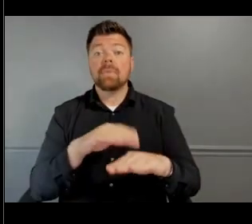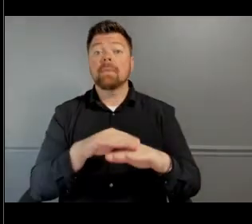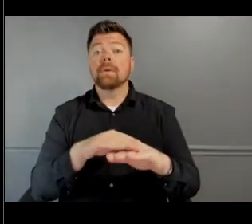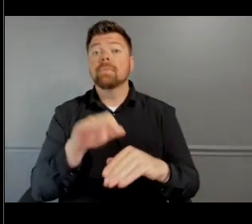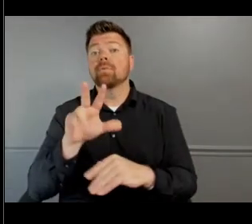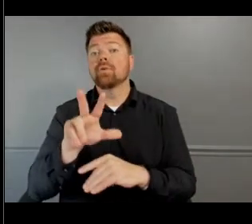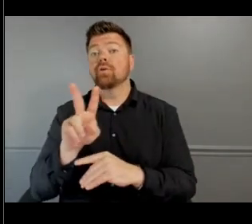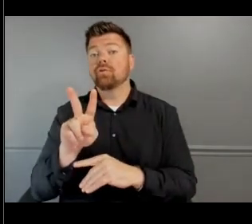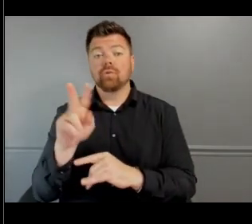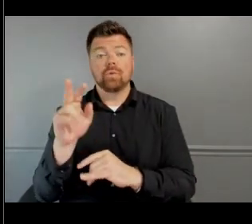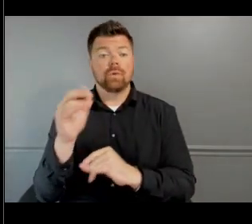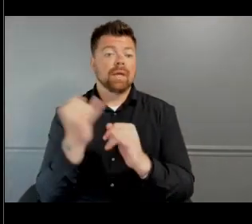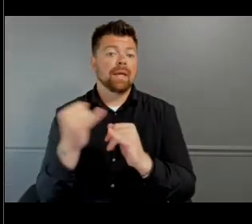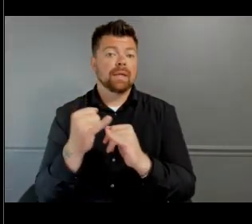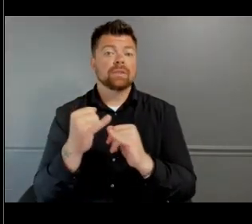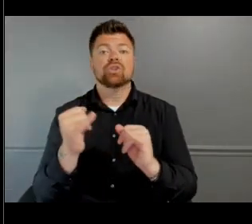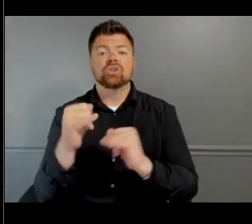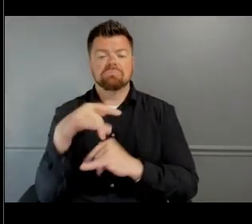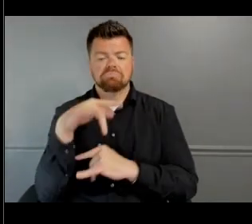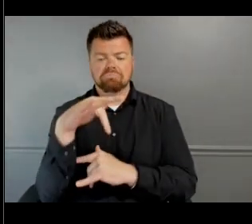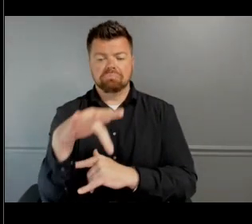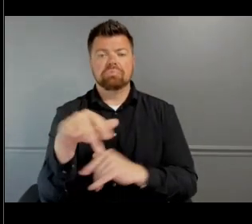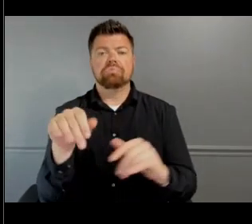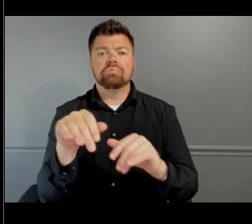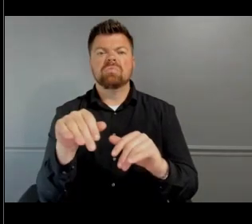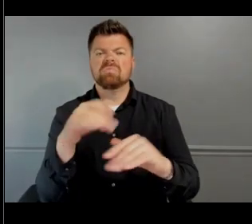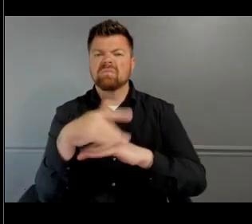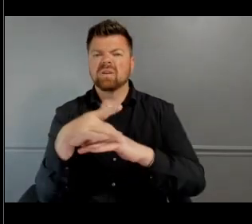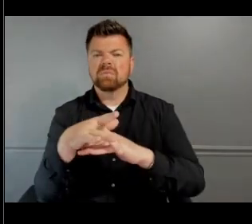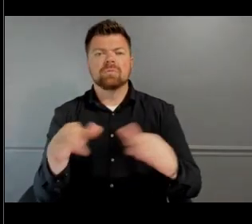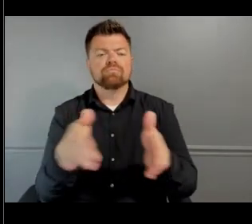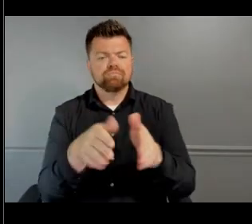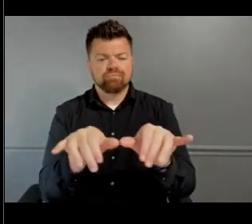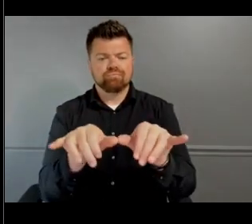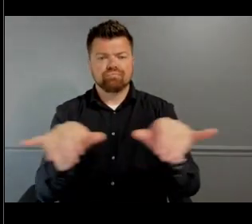a 32-inch clear opening width.